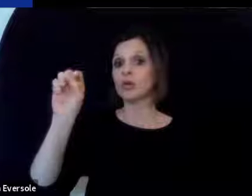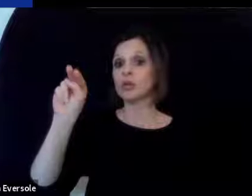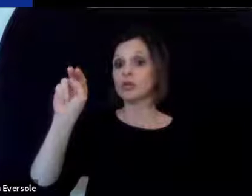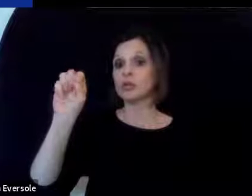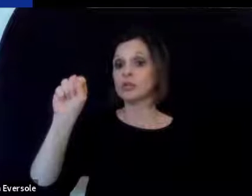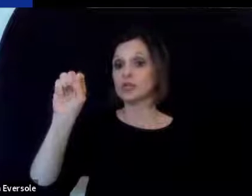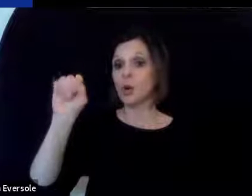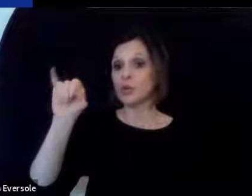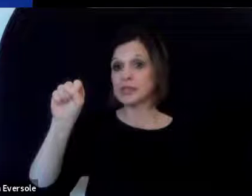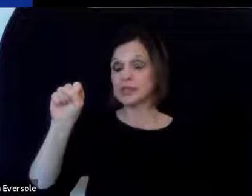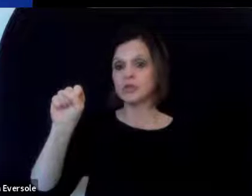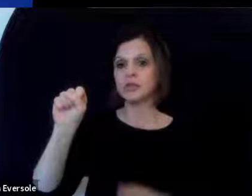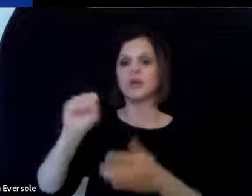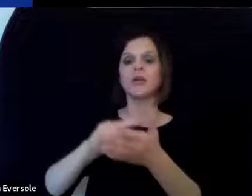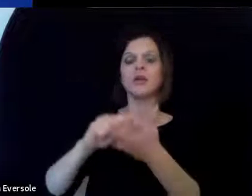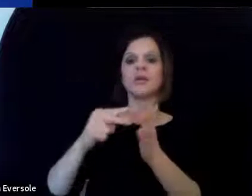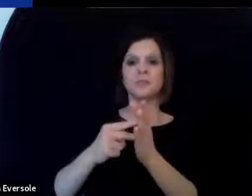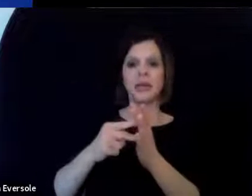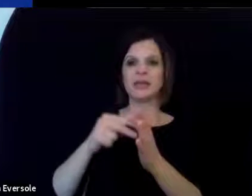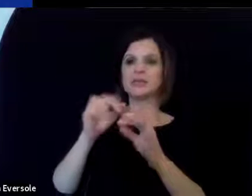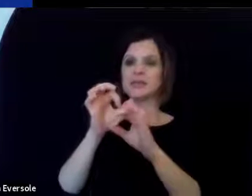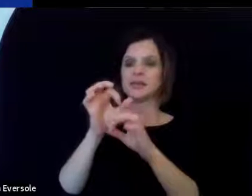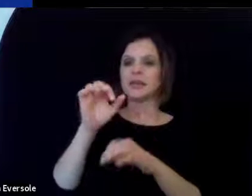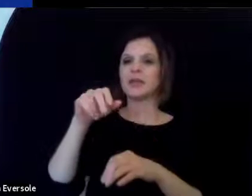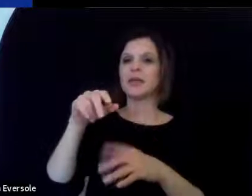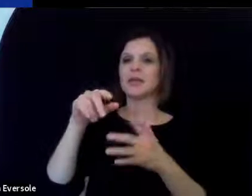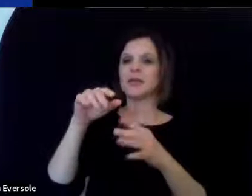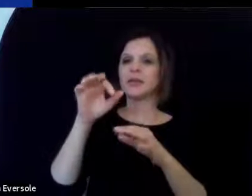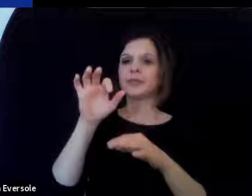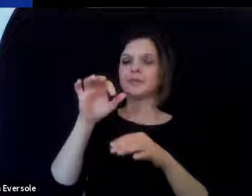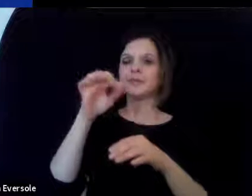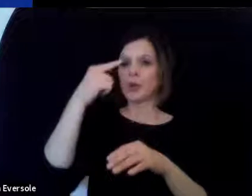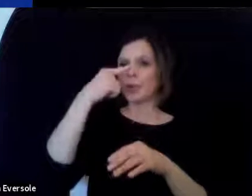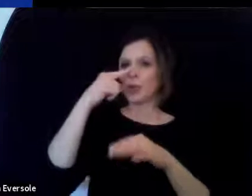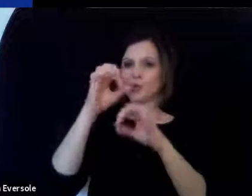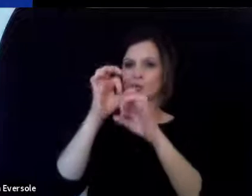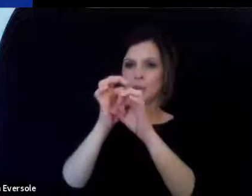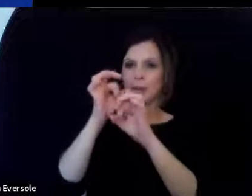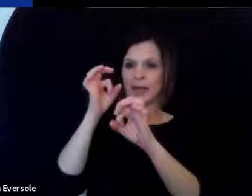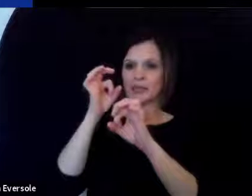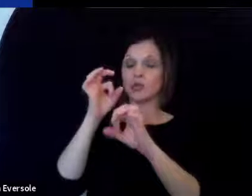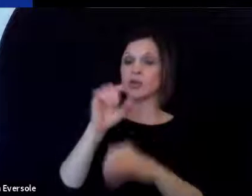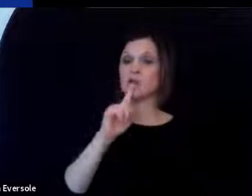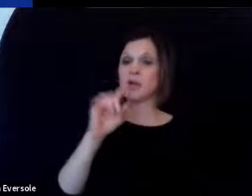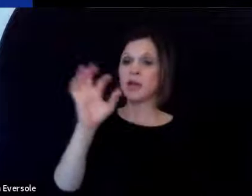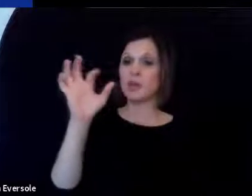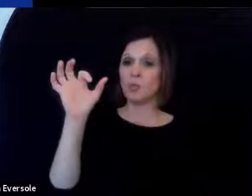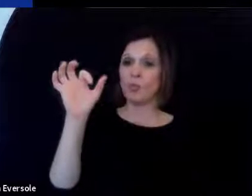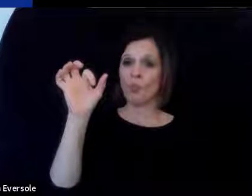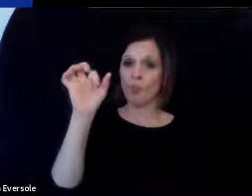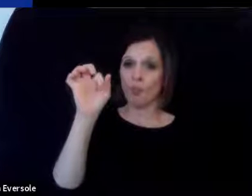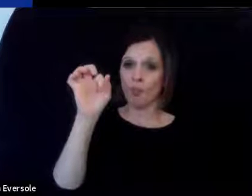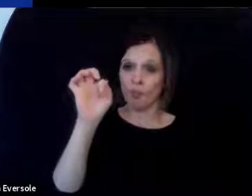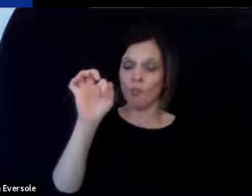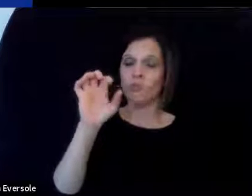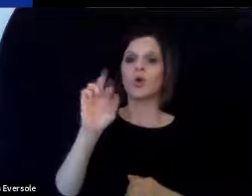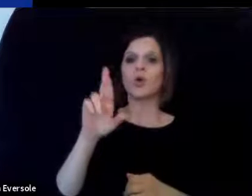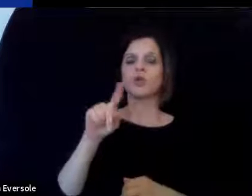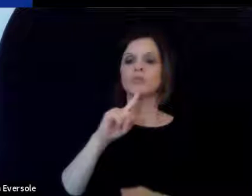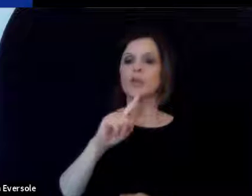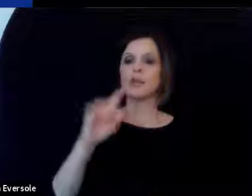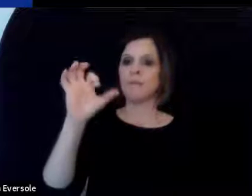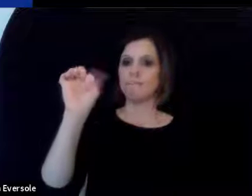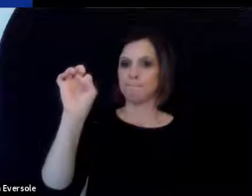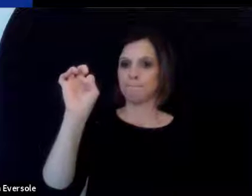passages, they're either very, very narrow or they're blocked. And you can understand if they're